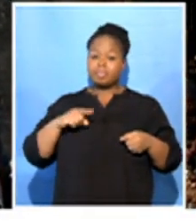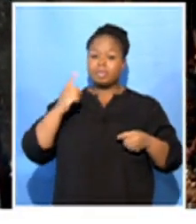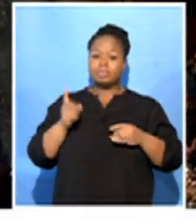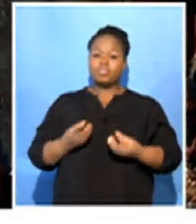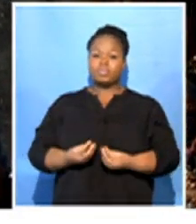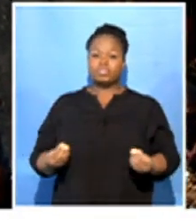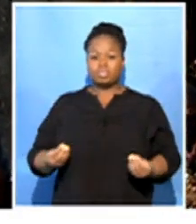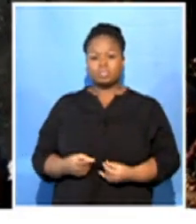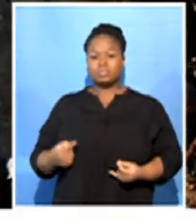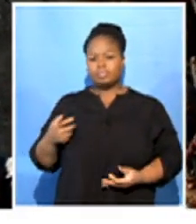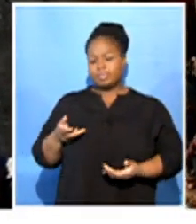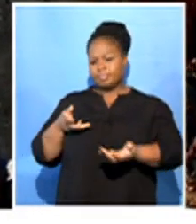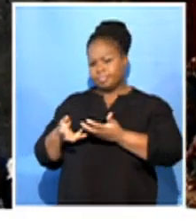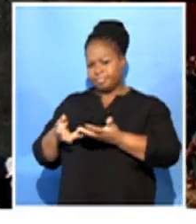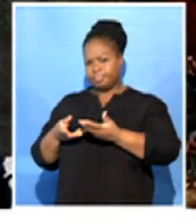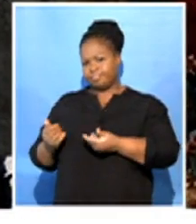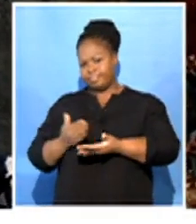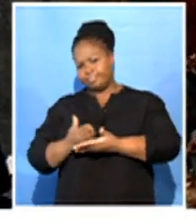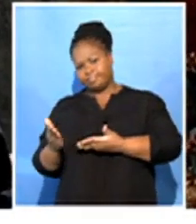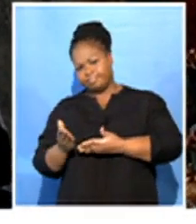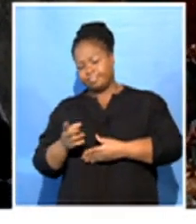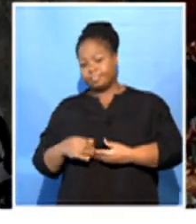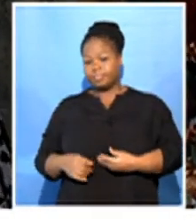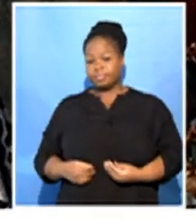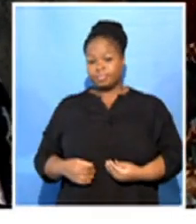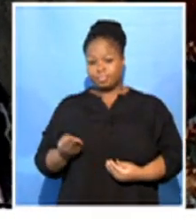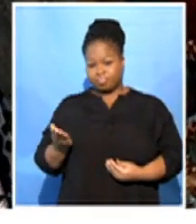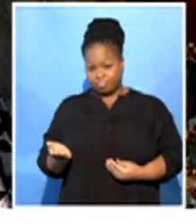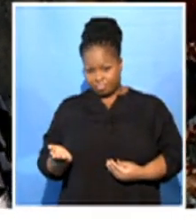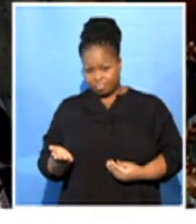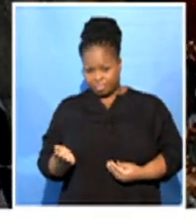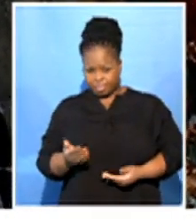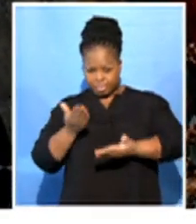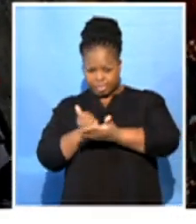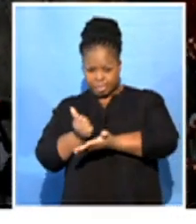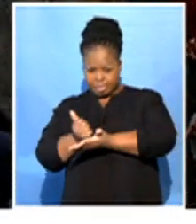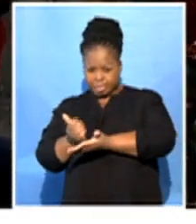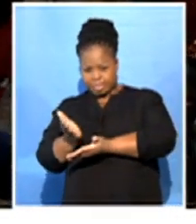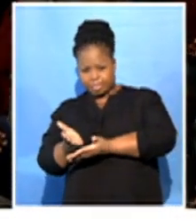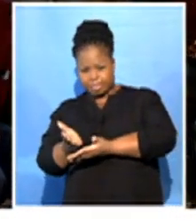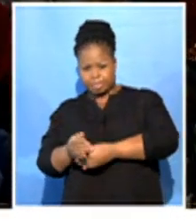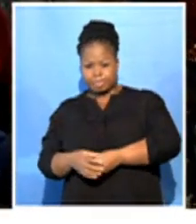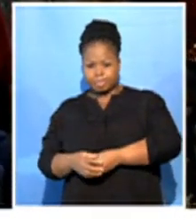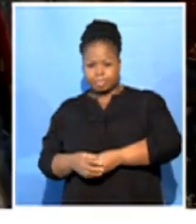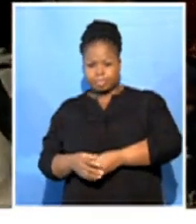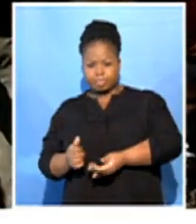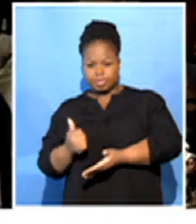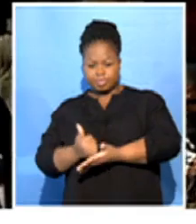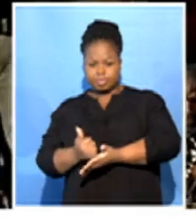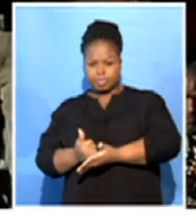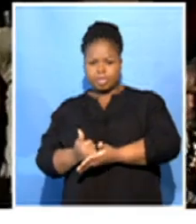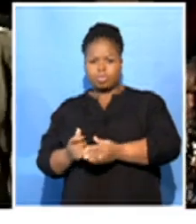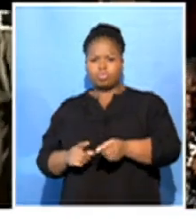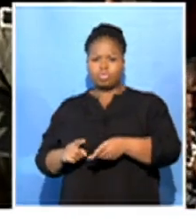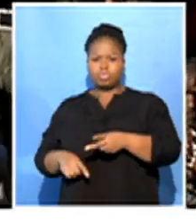and their kids. Desiree, I'm going to speak to some over here. If I can just sit, ndinohlala pha phakathi kwenu tata nje